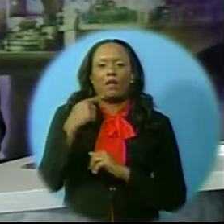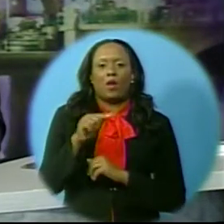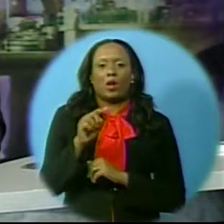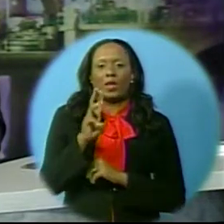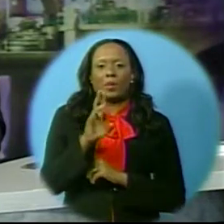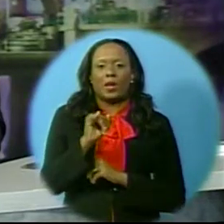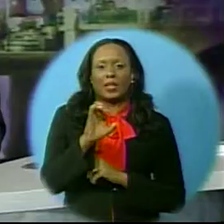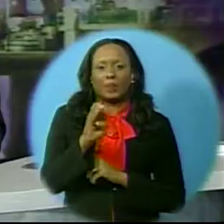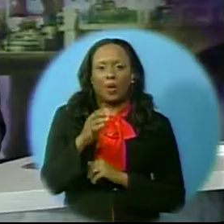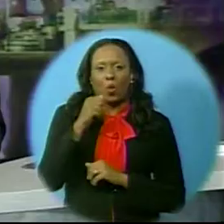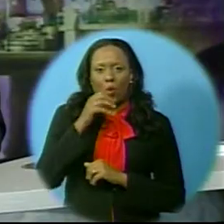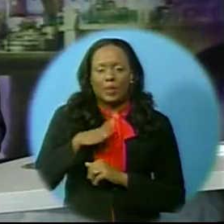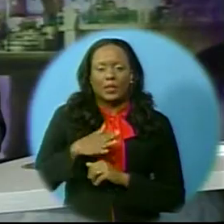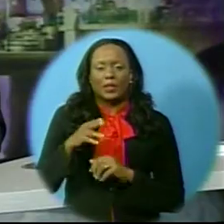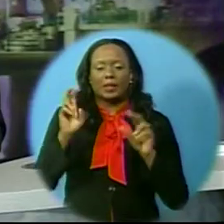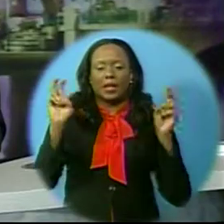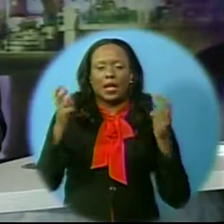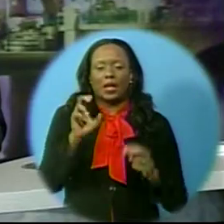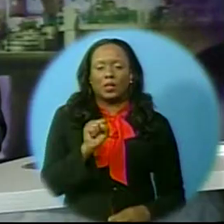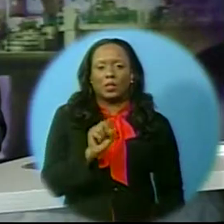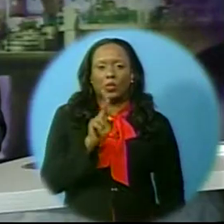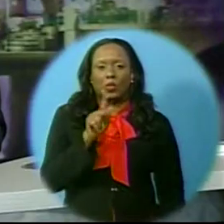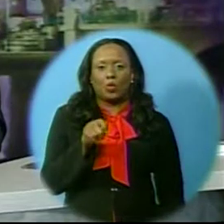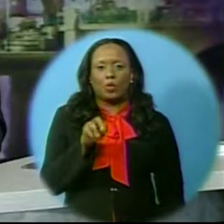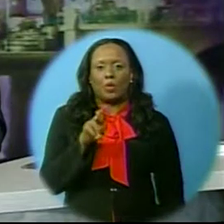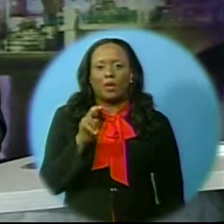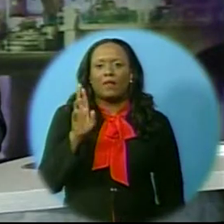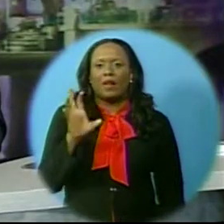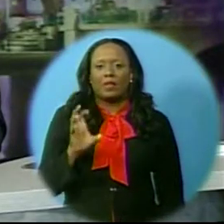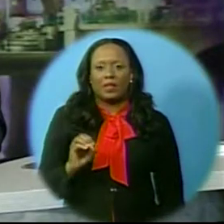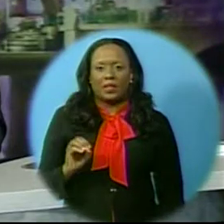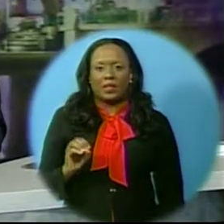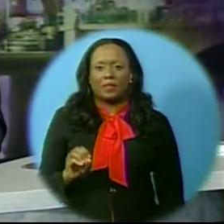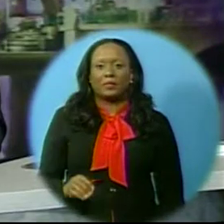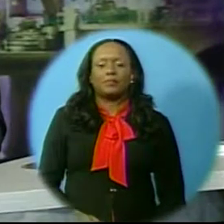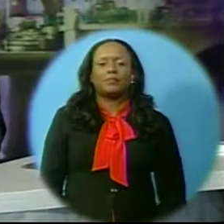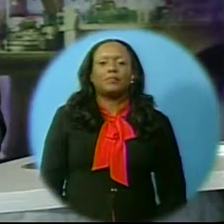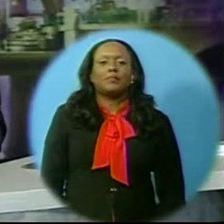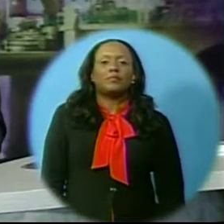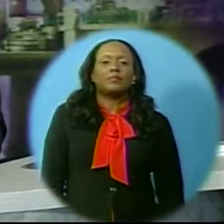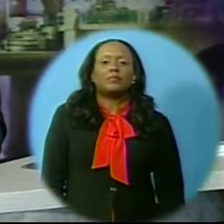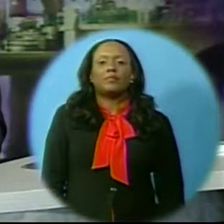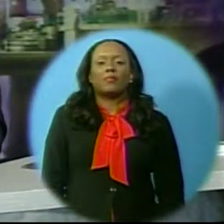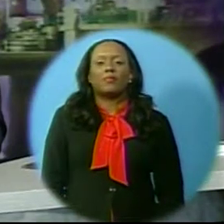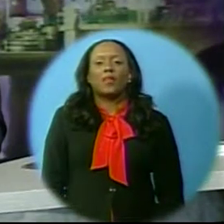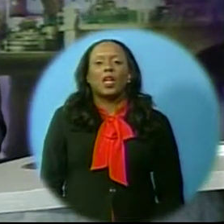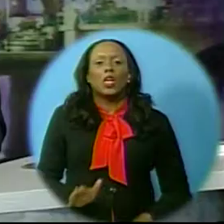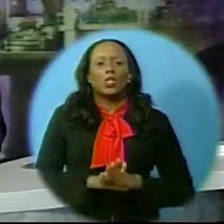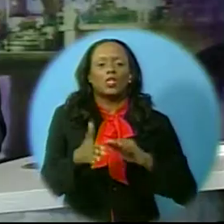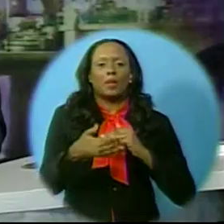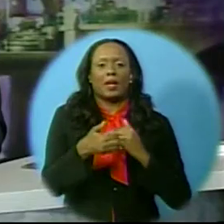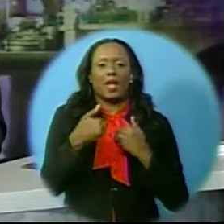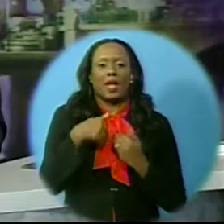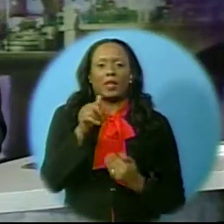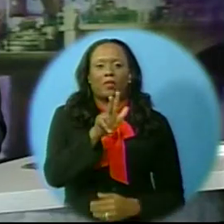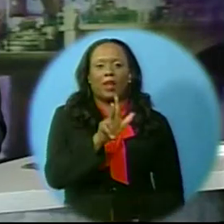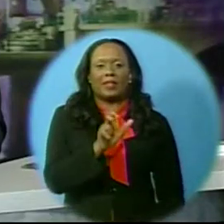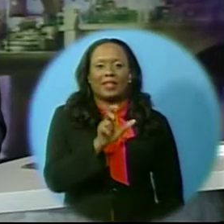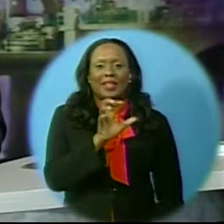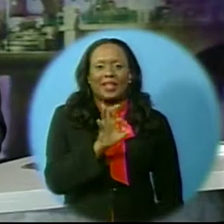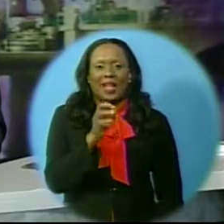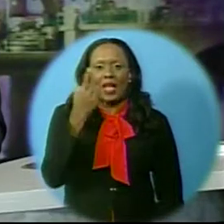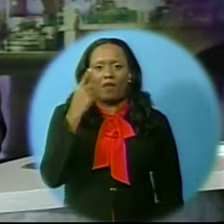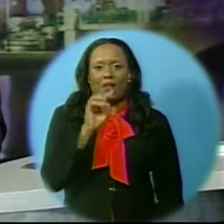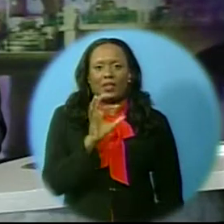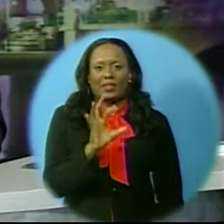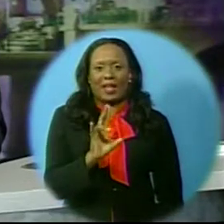of the WICB Women's Super 50. In a one-sided affair at Windsor Park in Dominica today, Jamaica smashed 309